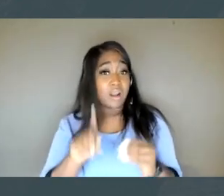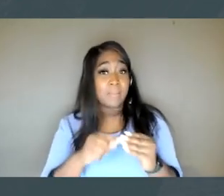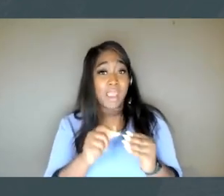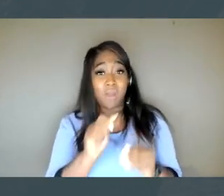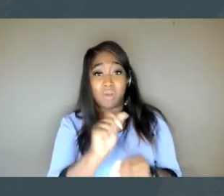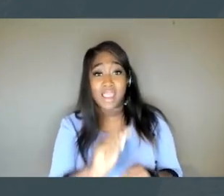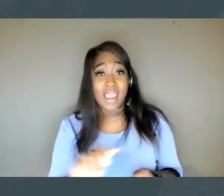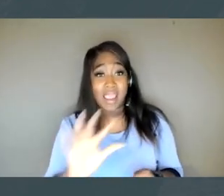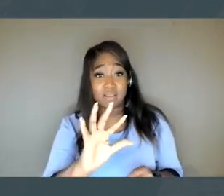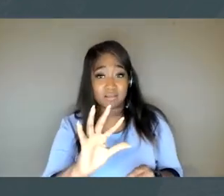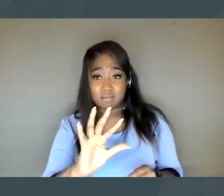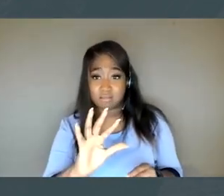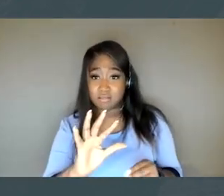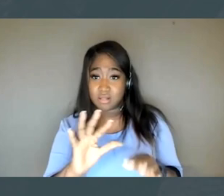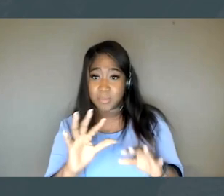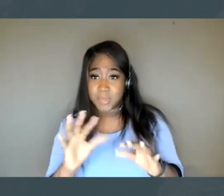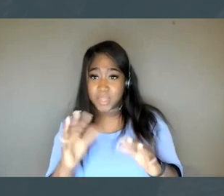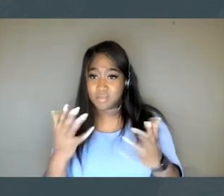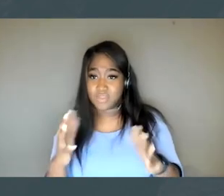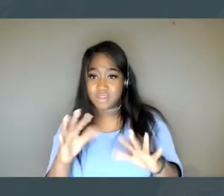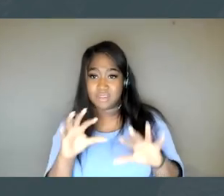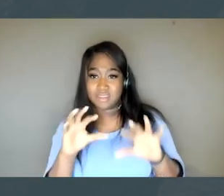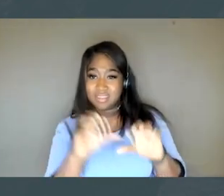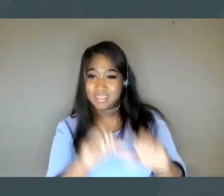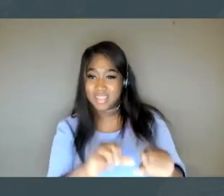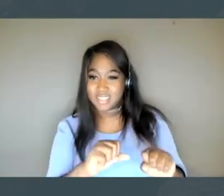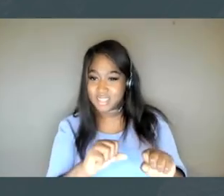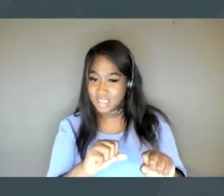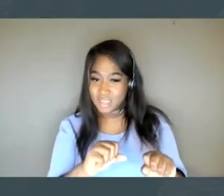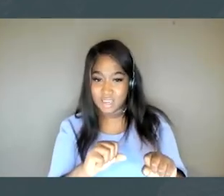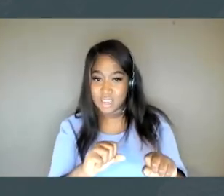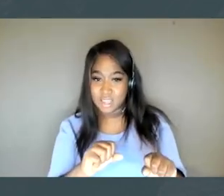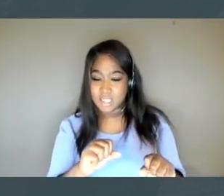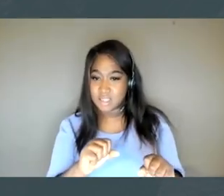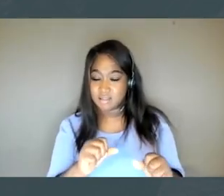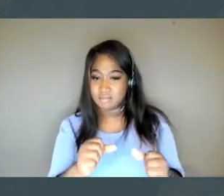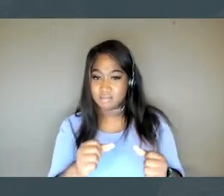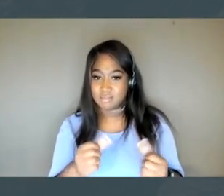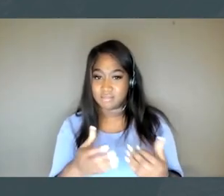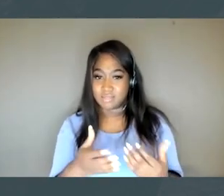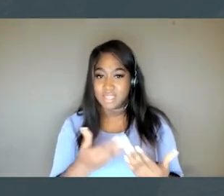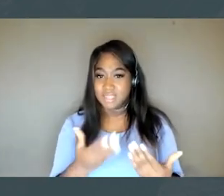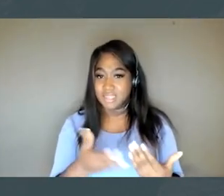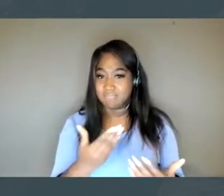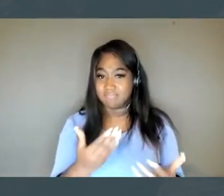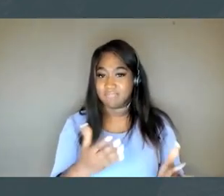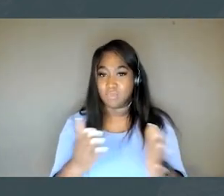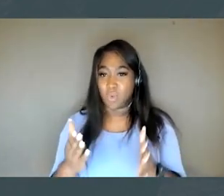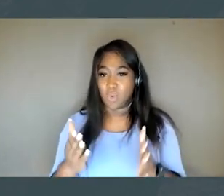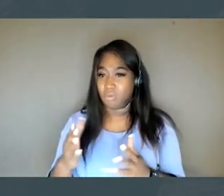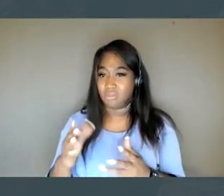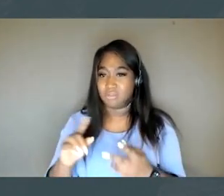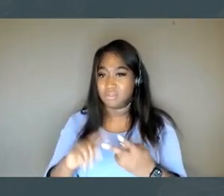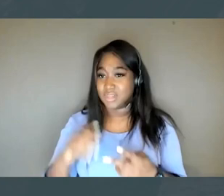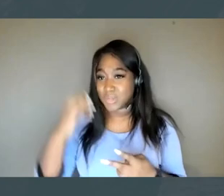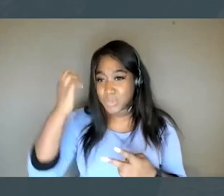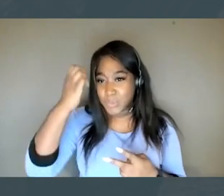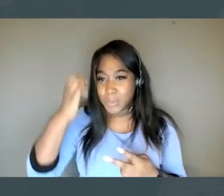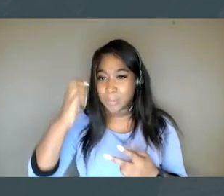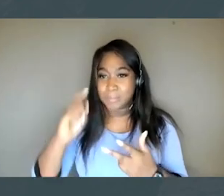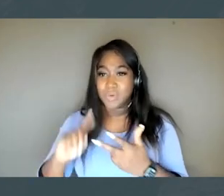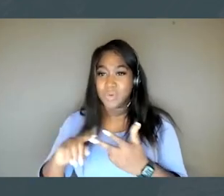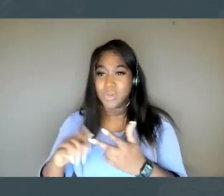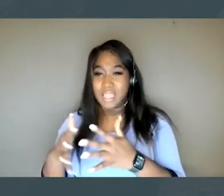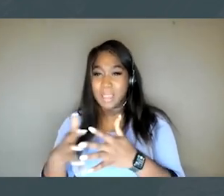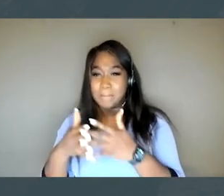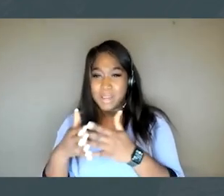being designated, you know, that lightly. You, let alone Europe, let alone, you know, the Americas, right, or other places.